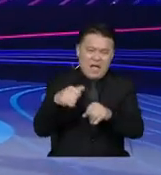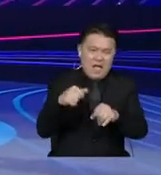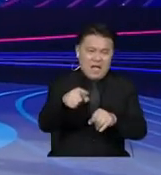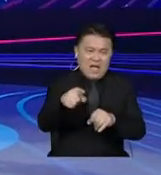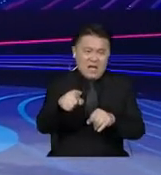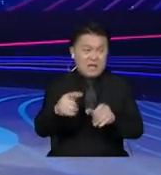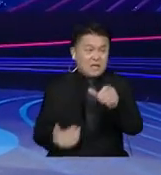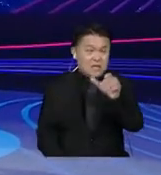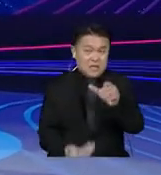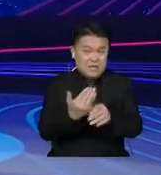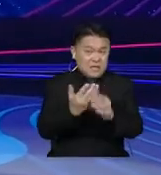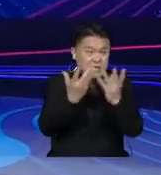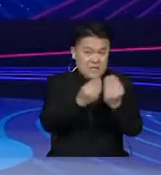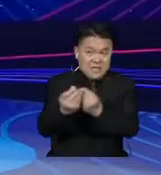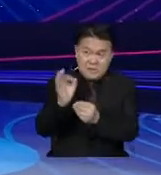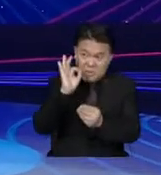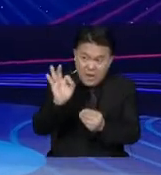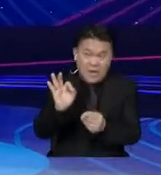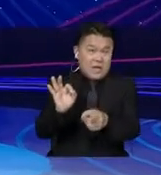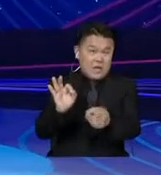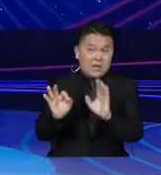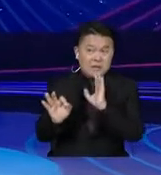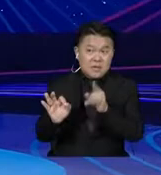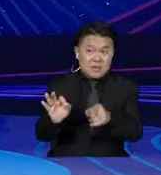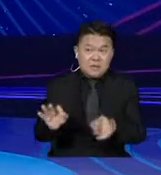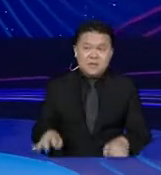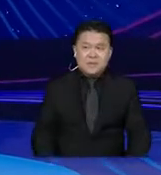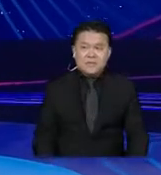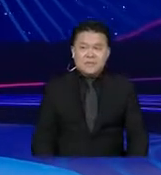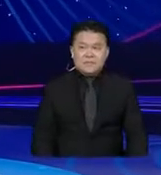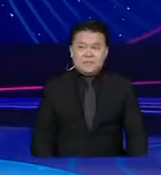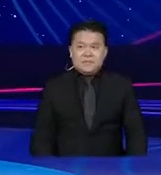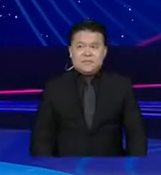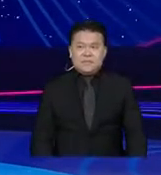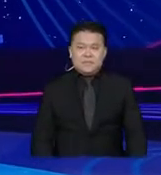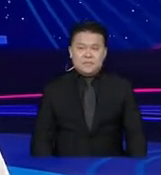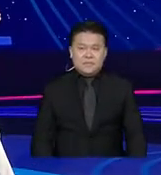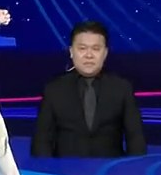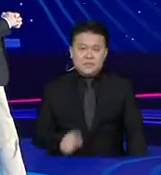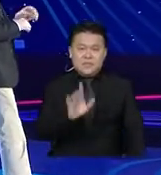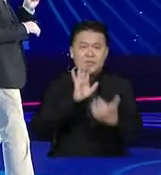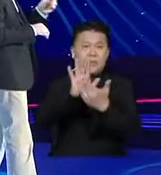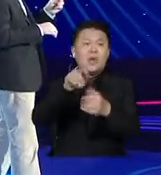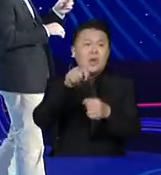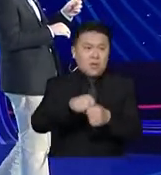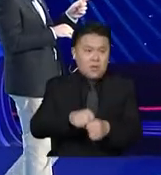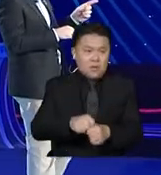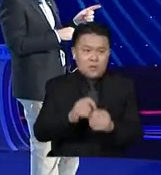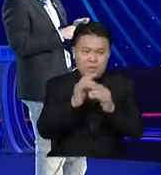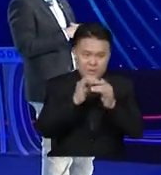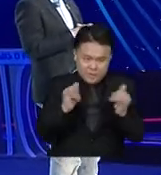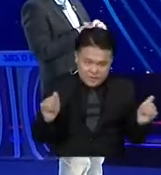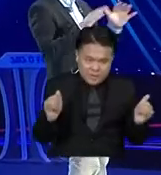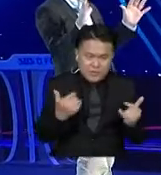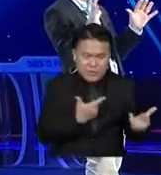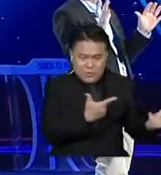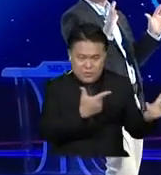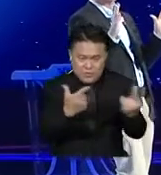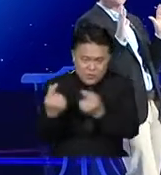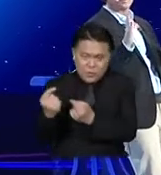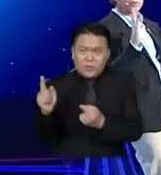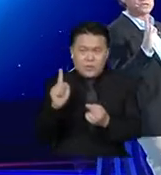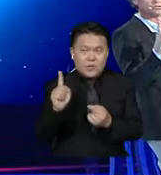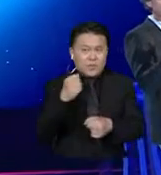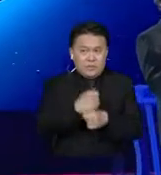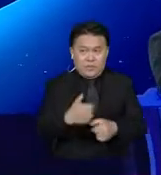we must humanize and build shared identities. There are two well-established ways to do this that follow the pattern of friendship leading to new